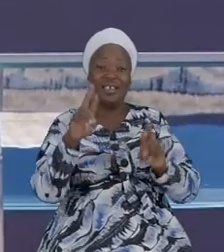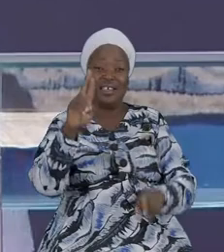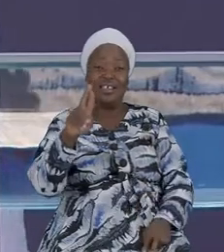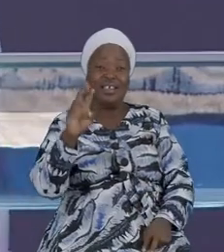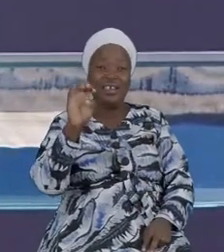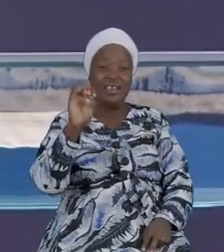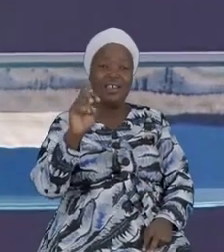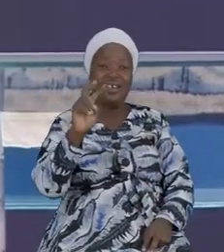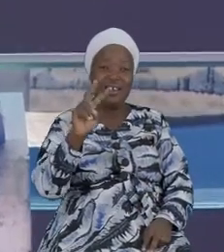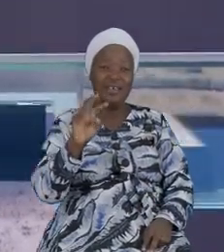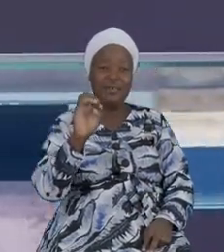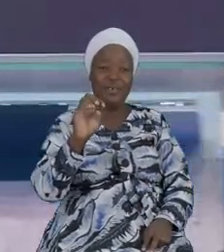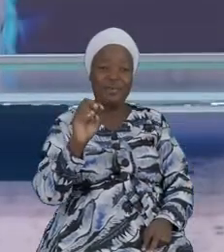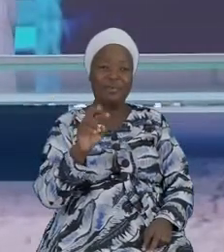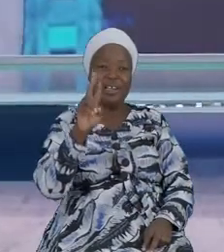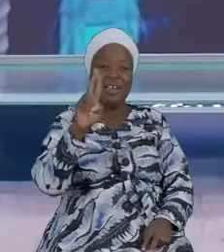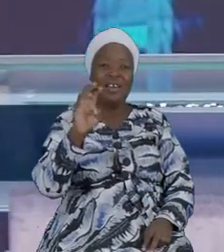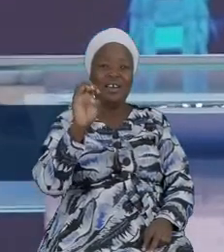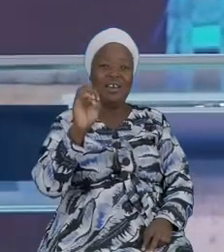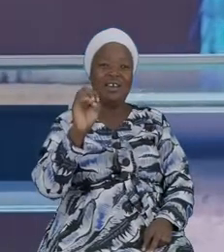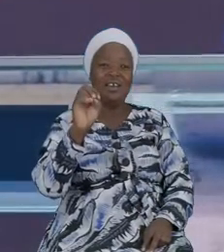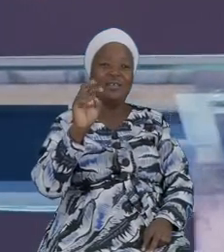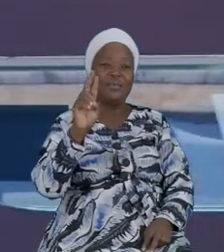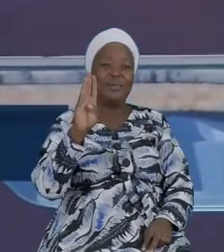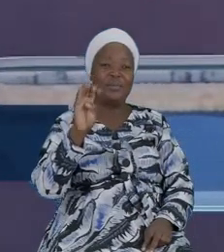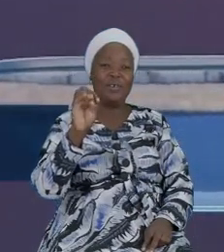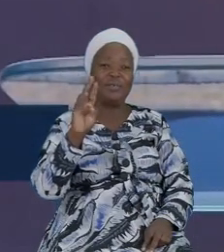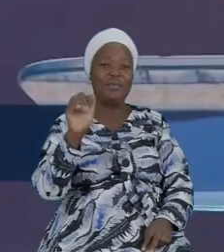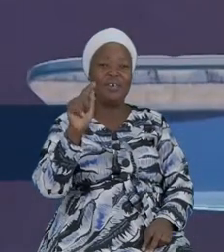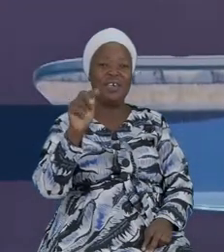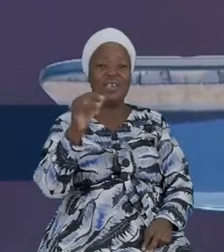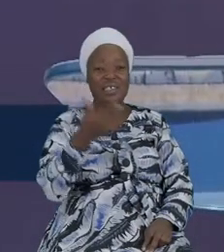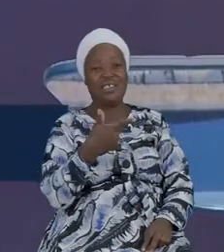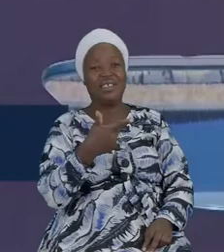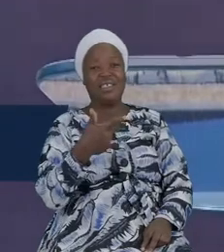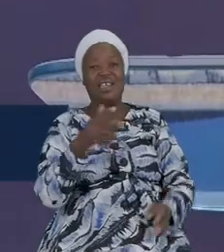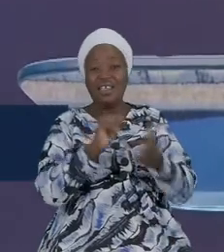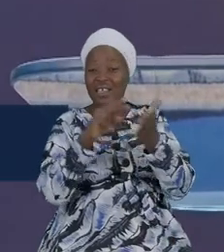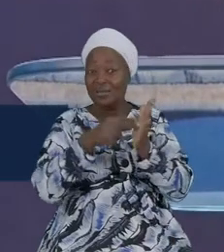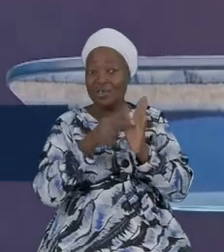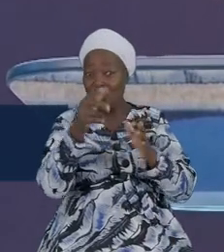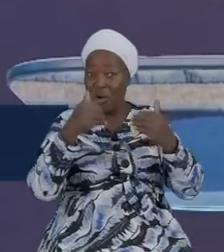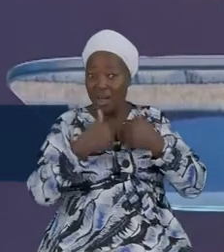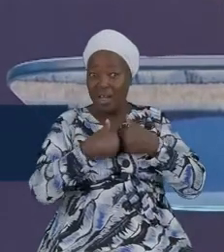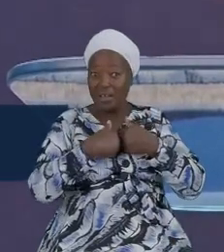for rejoicing captives. Reverberating, that is, your heart.